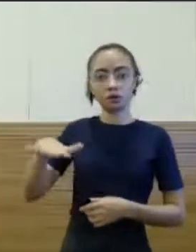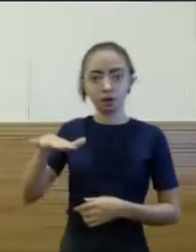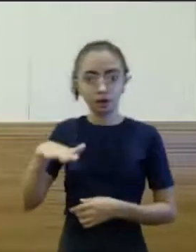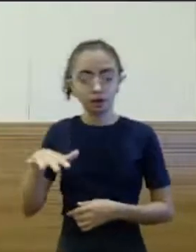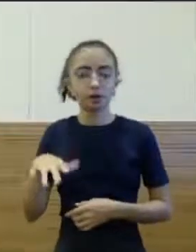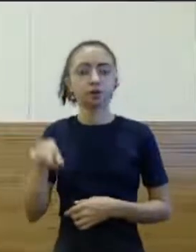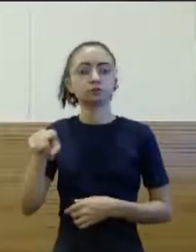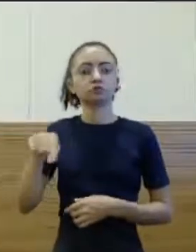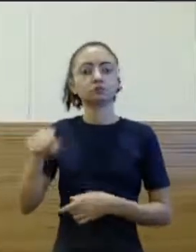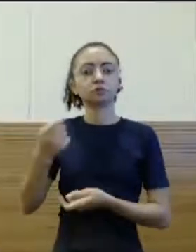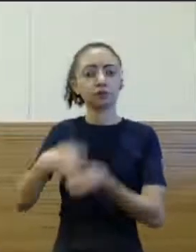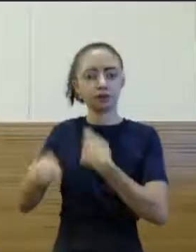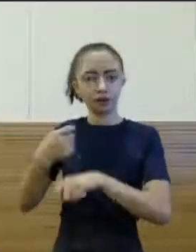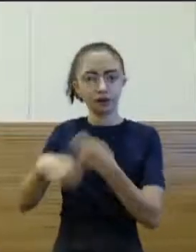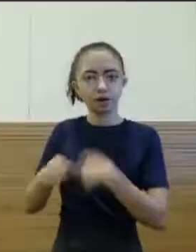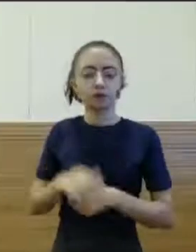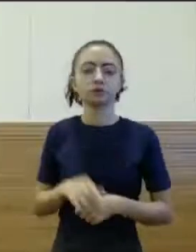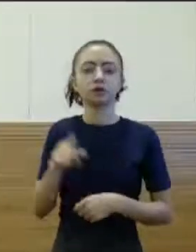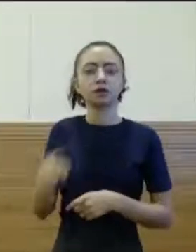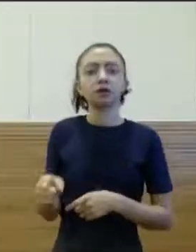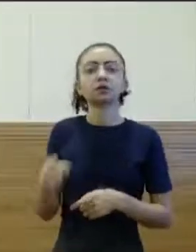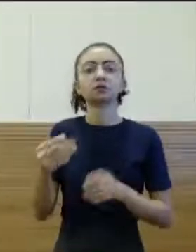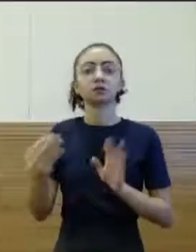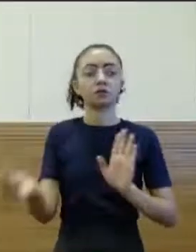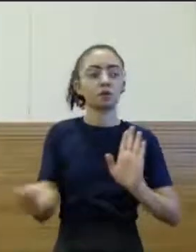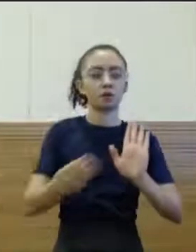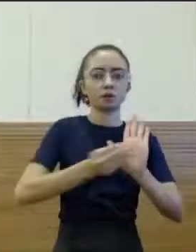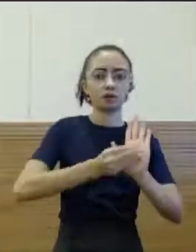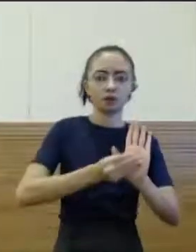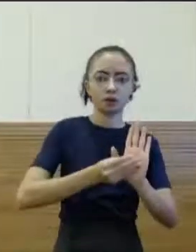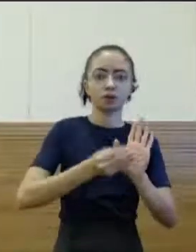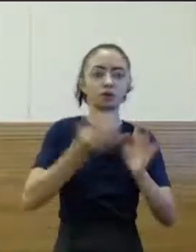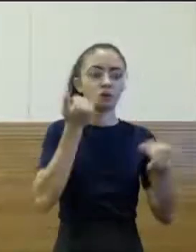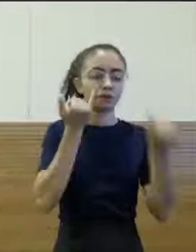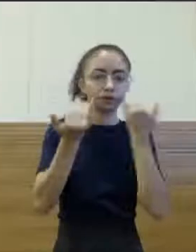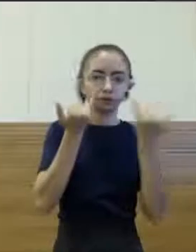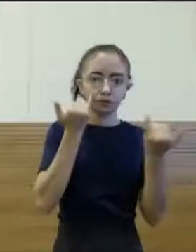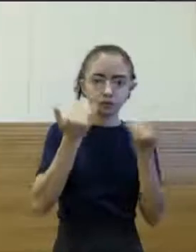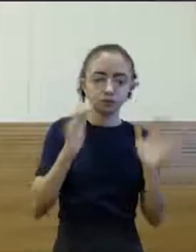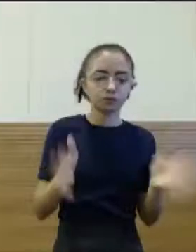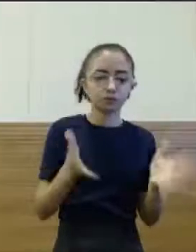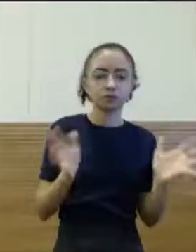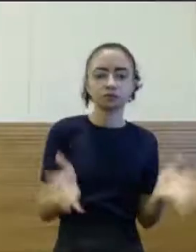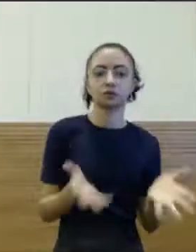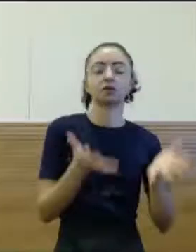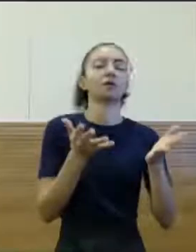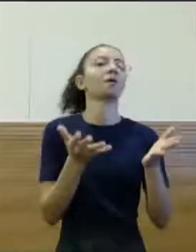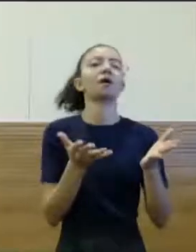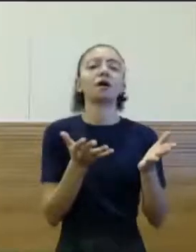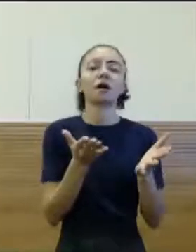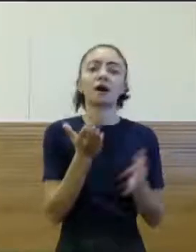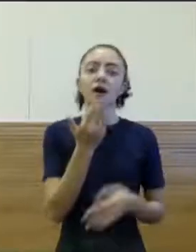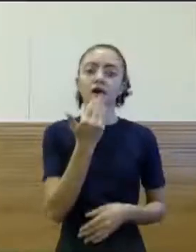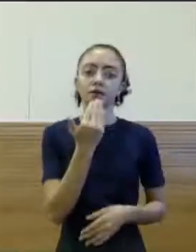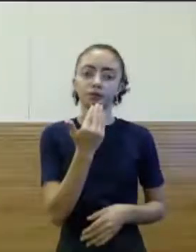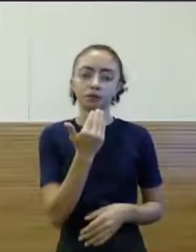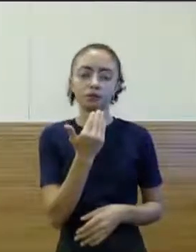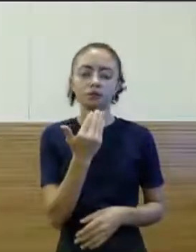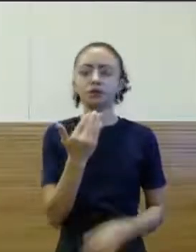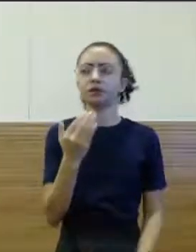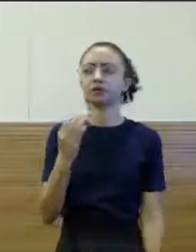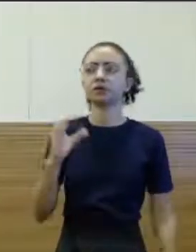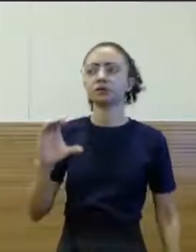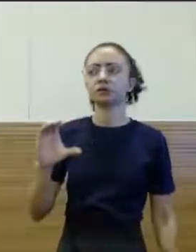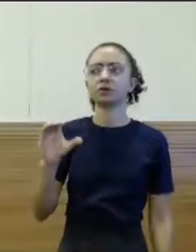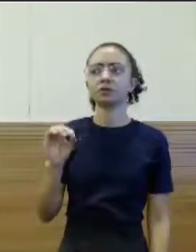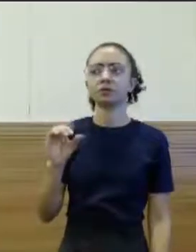supermarket is putting in their gondolas messages that are directed to improve the